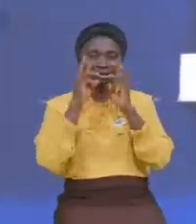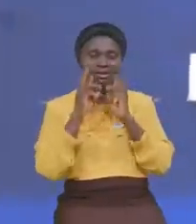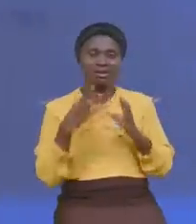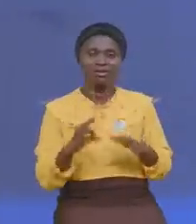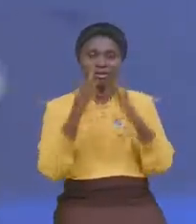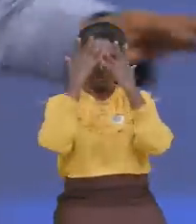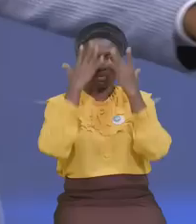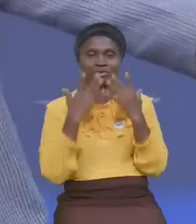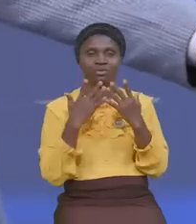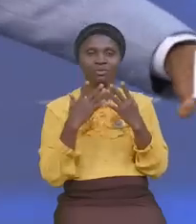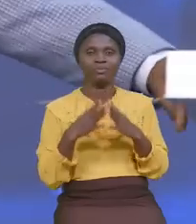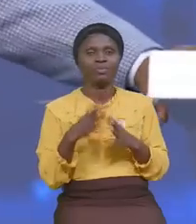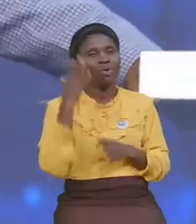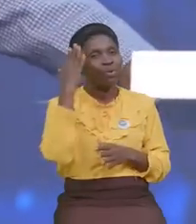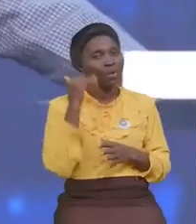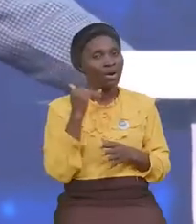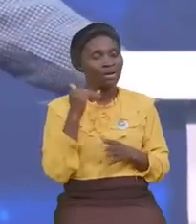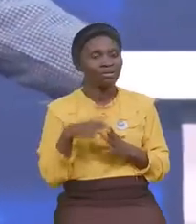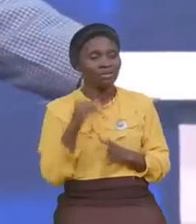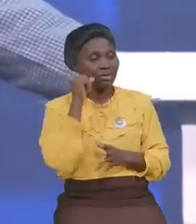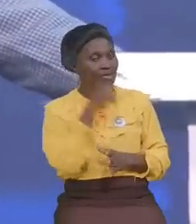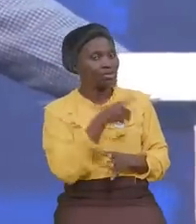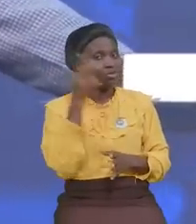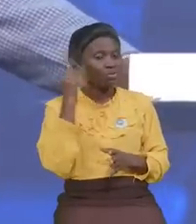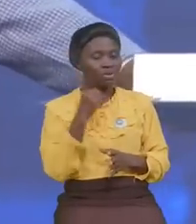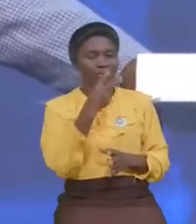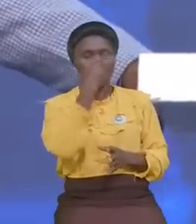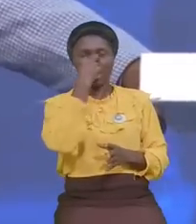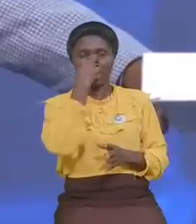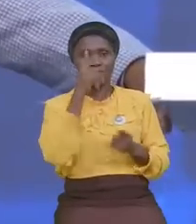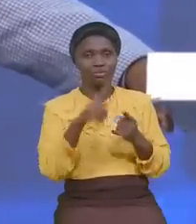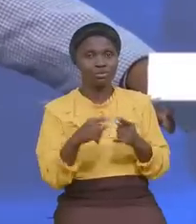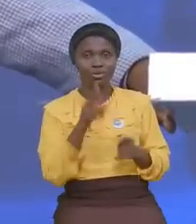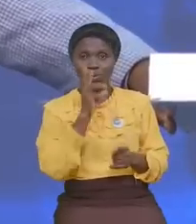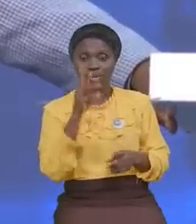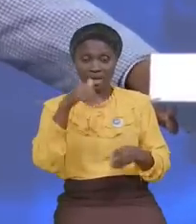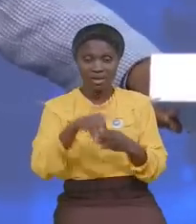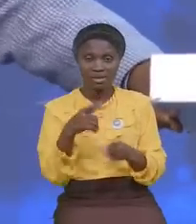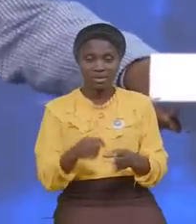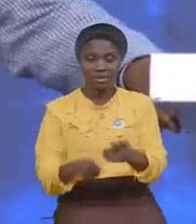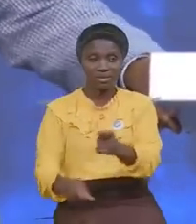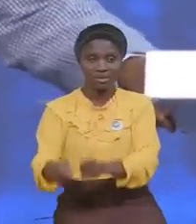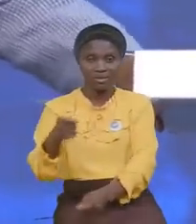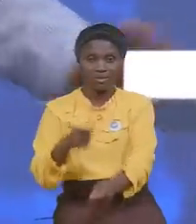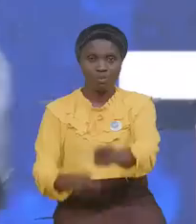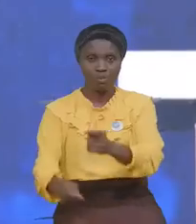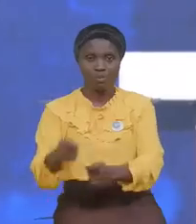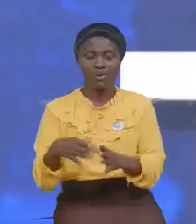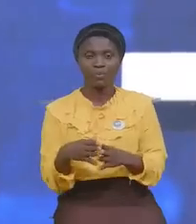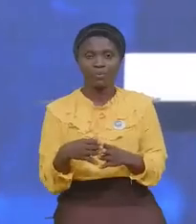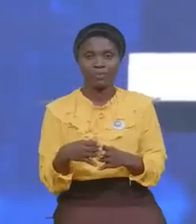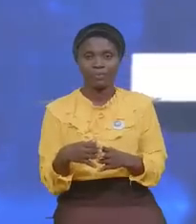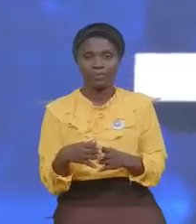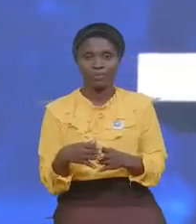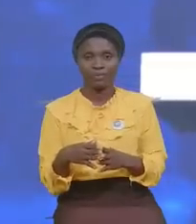Why? She was blind to the water in the well. Yes, she could see in the